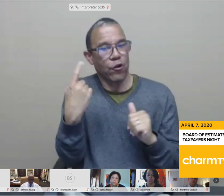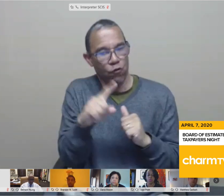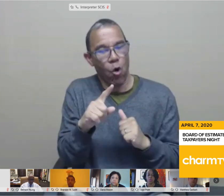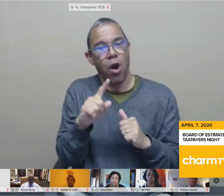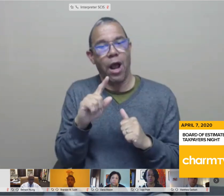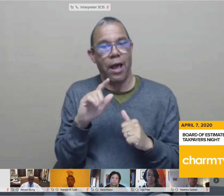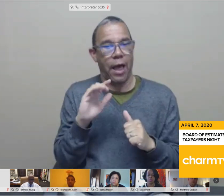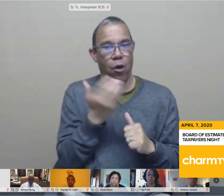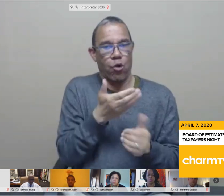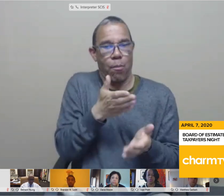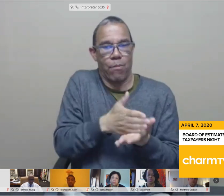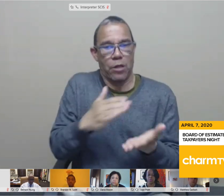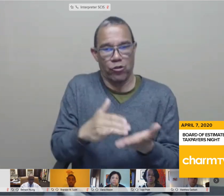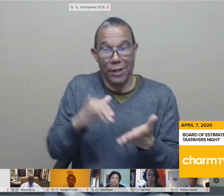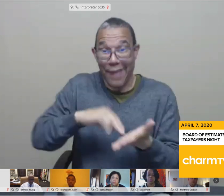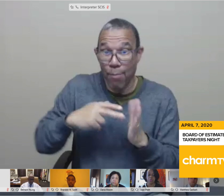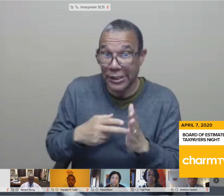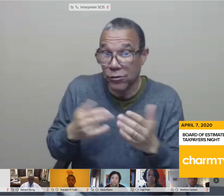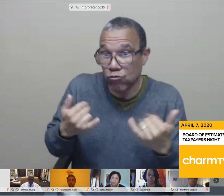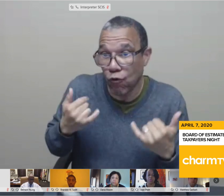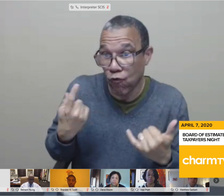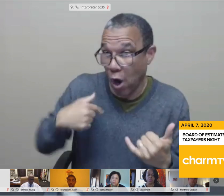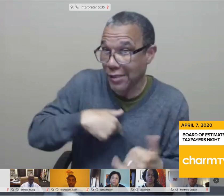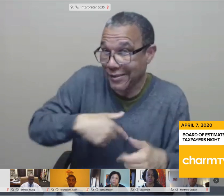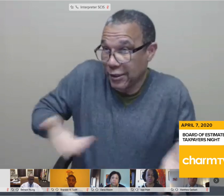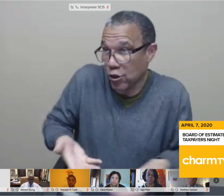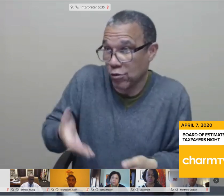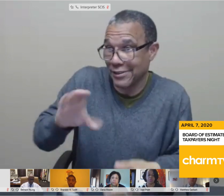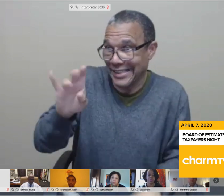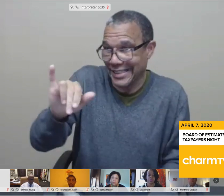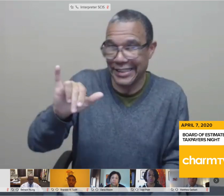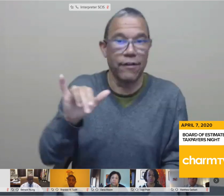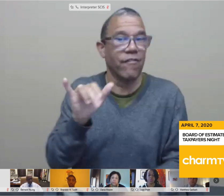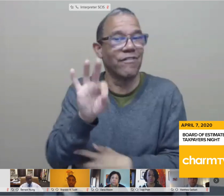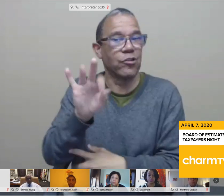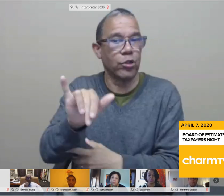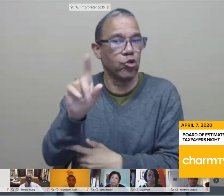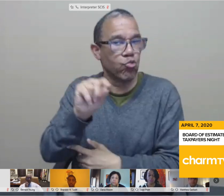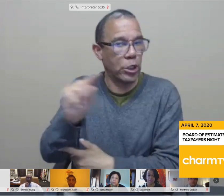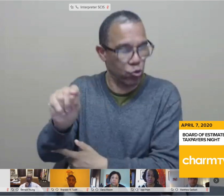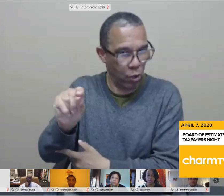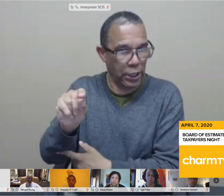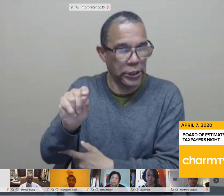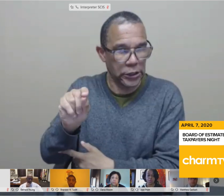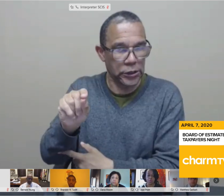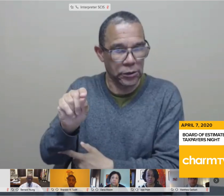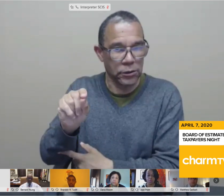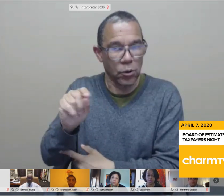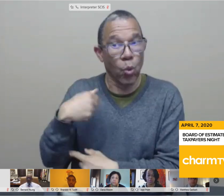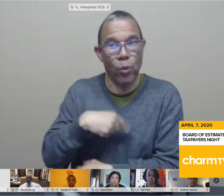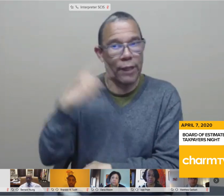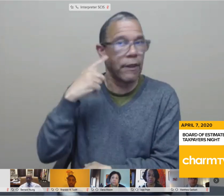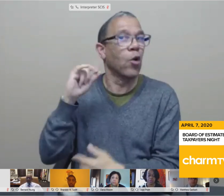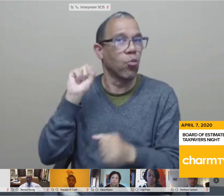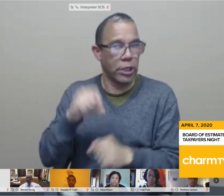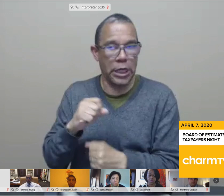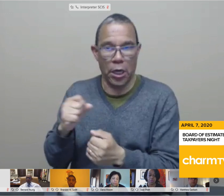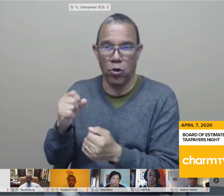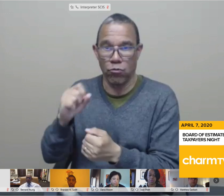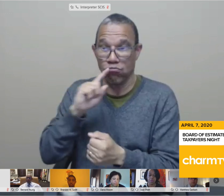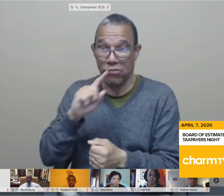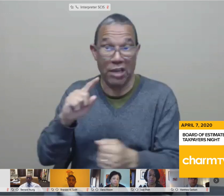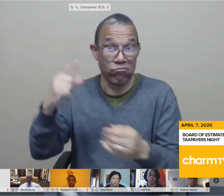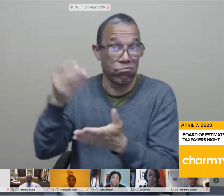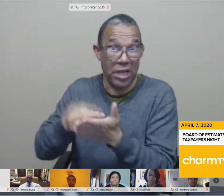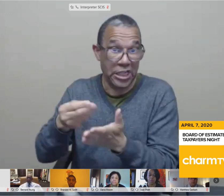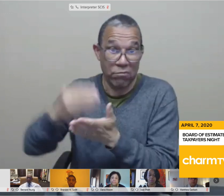enacted budget is the year we're in for fiscal 2020. So we believe that we will be able to eventually get reimbursed for some